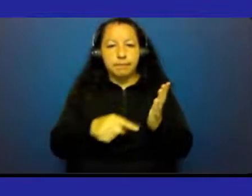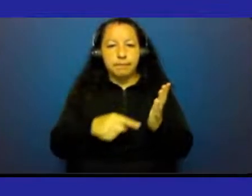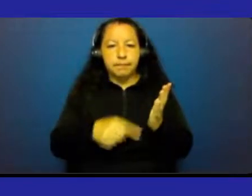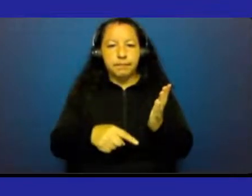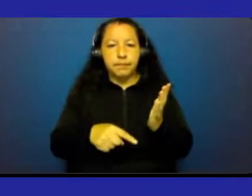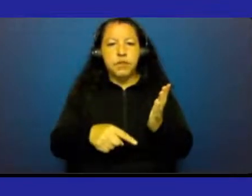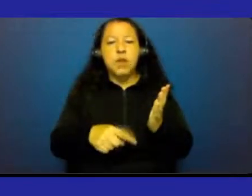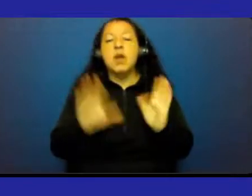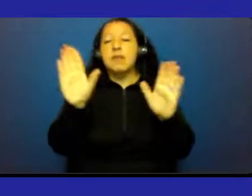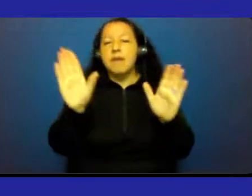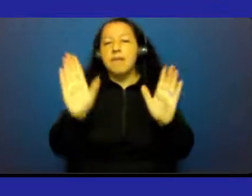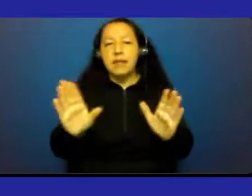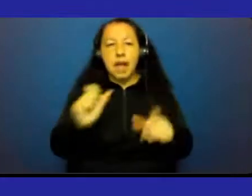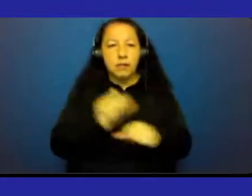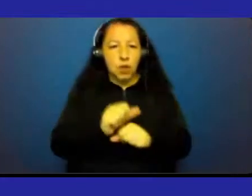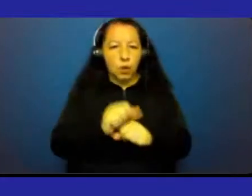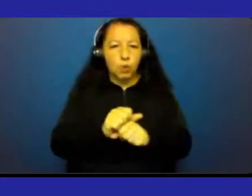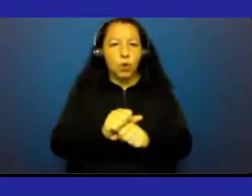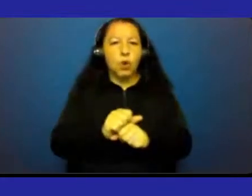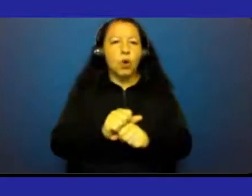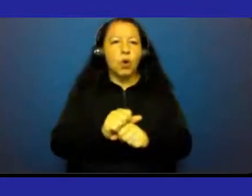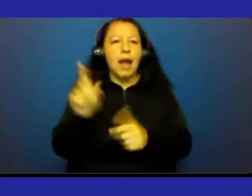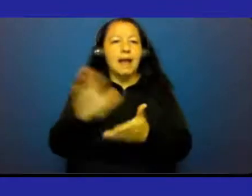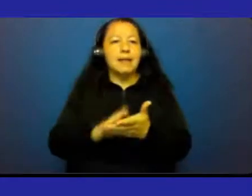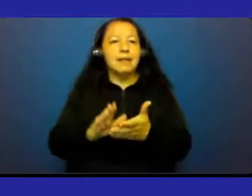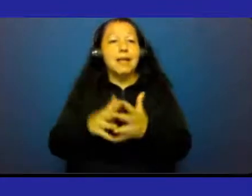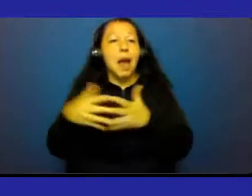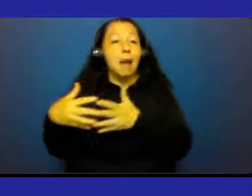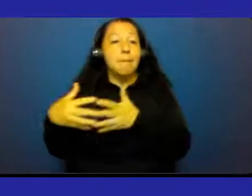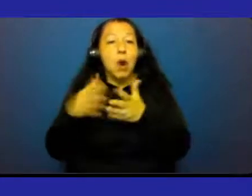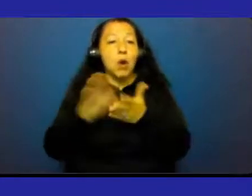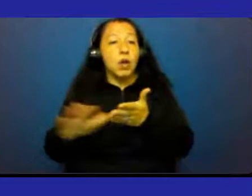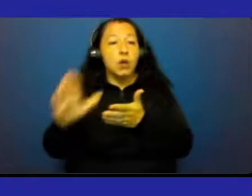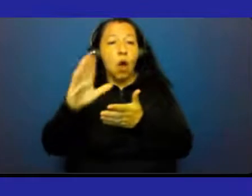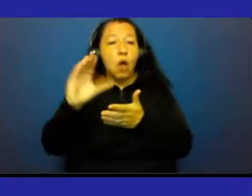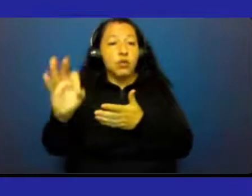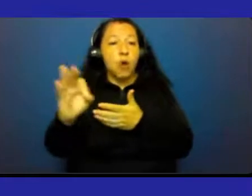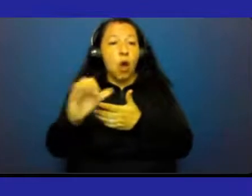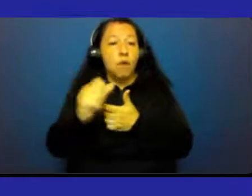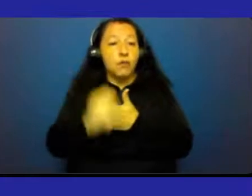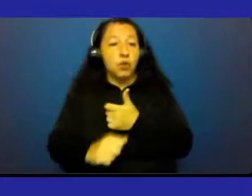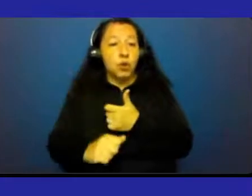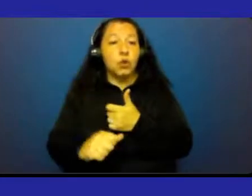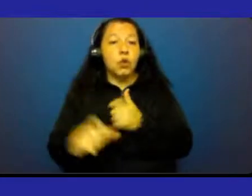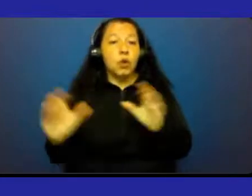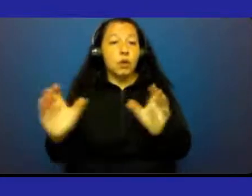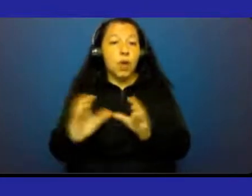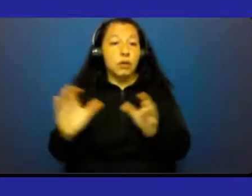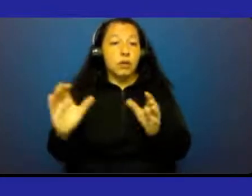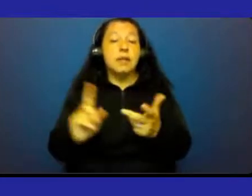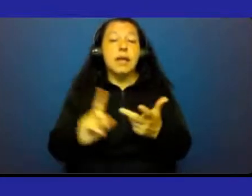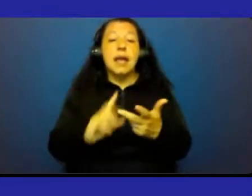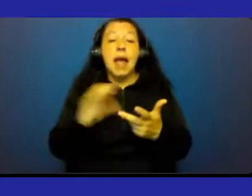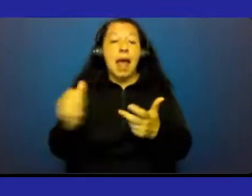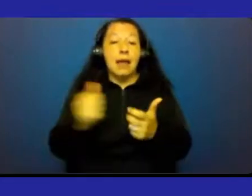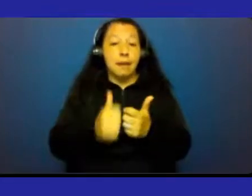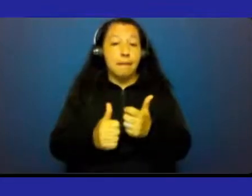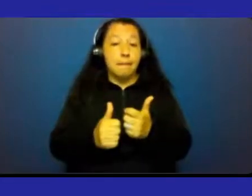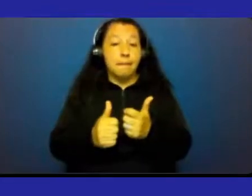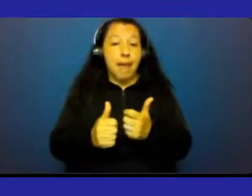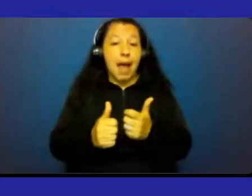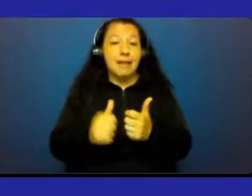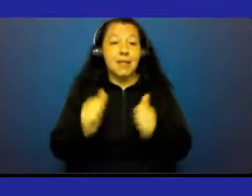the fantastic work during the American College of Surgeons recertification survey and passing